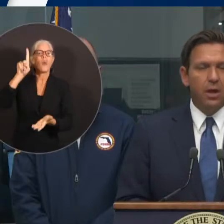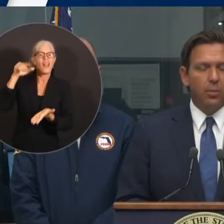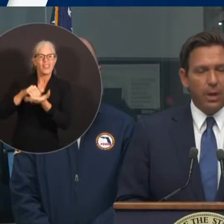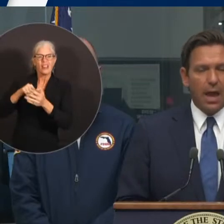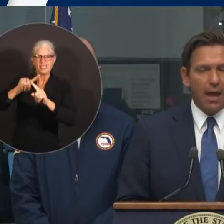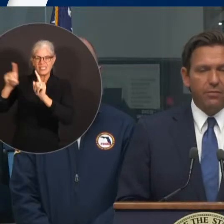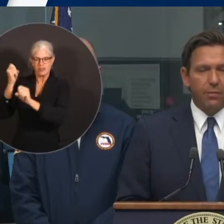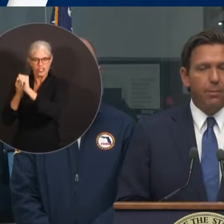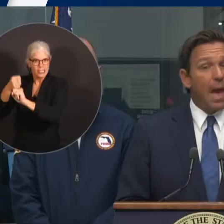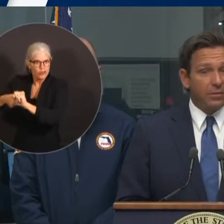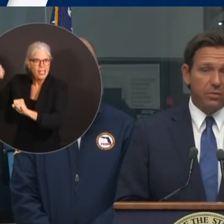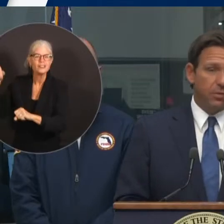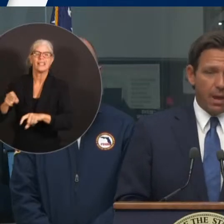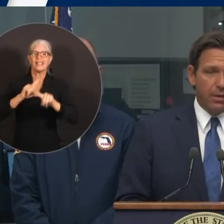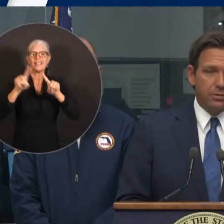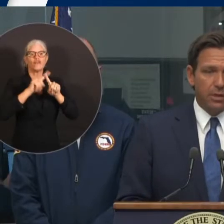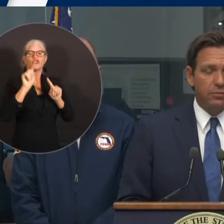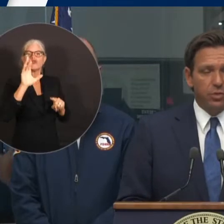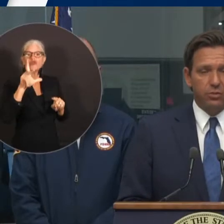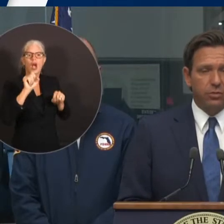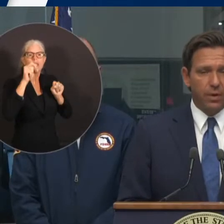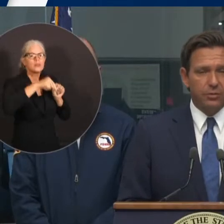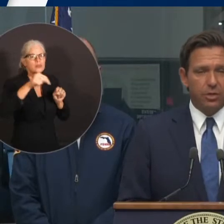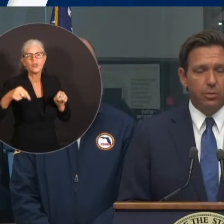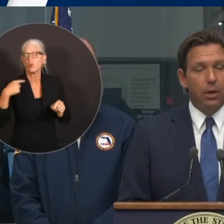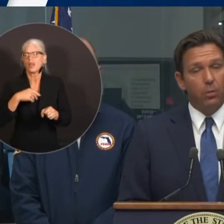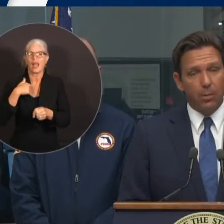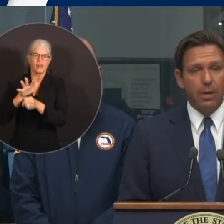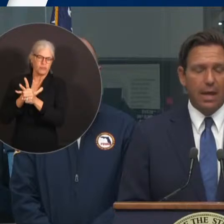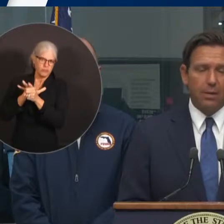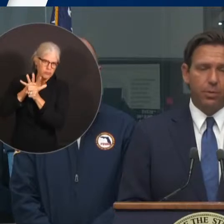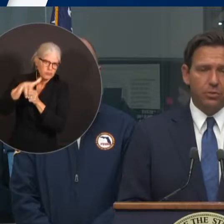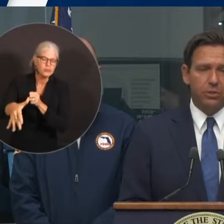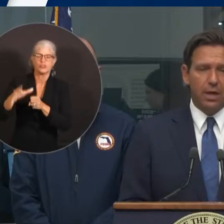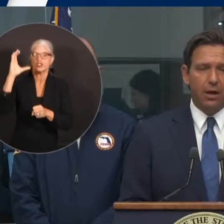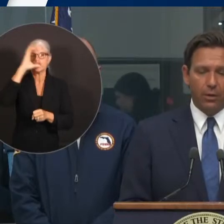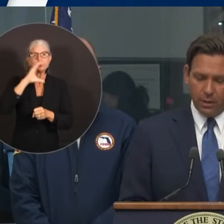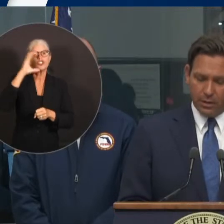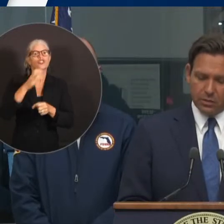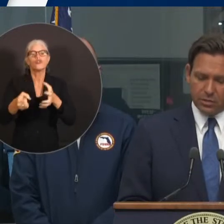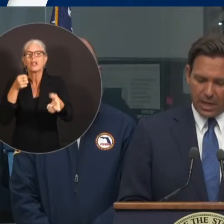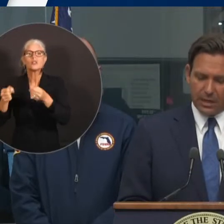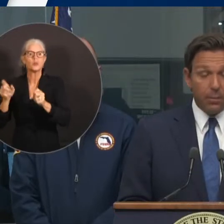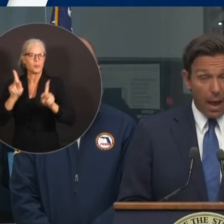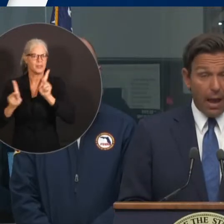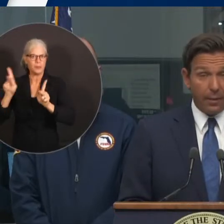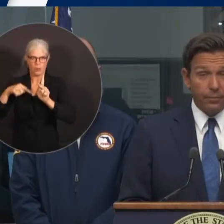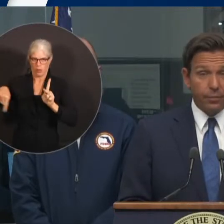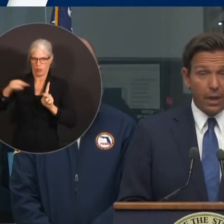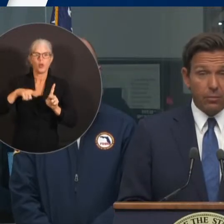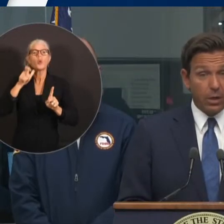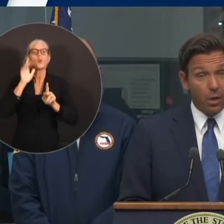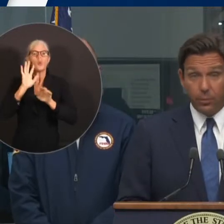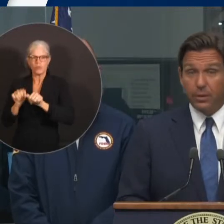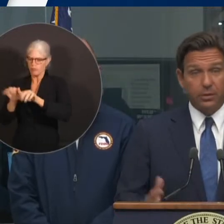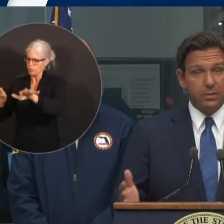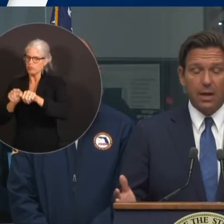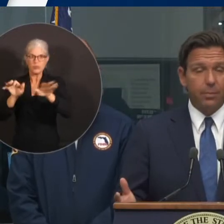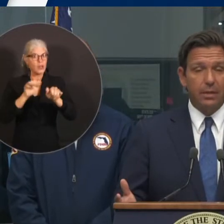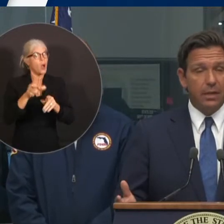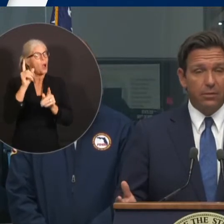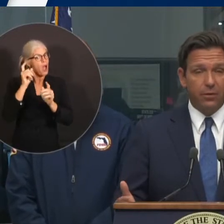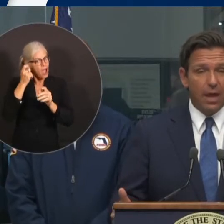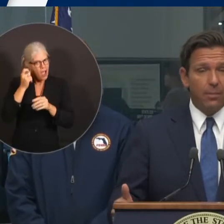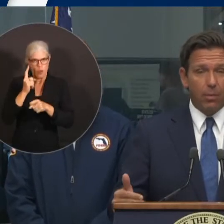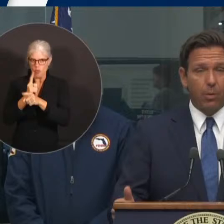trucks. We have massive amounts of search and rescue equipment and personnel standing by. And we hope that there's not a